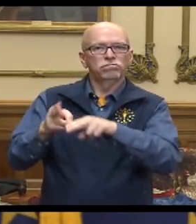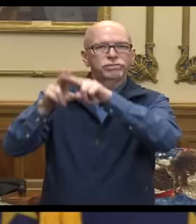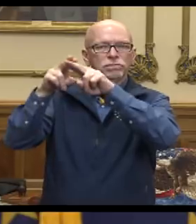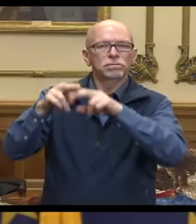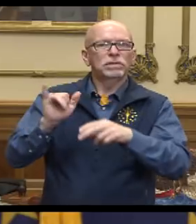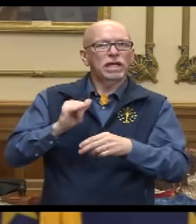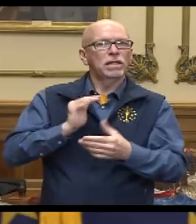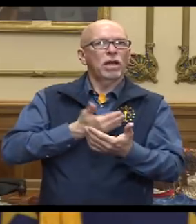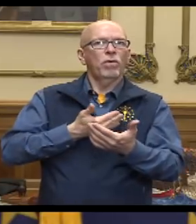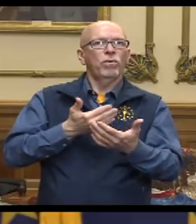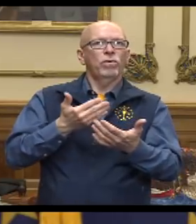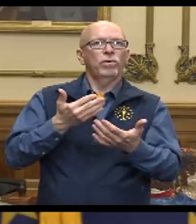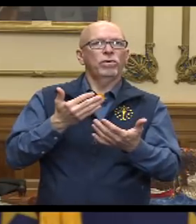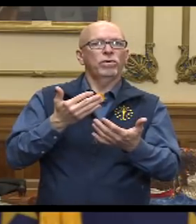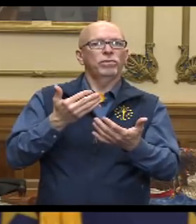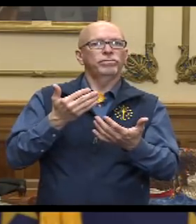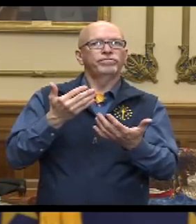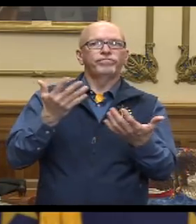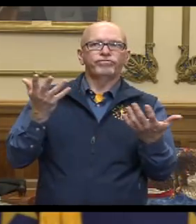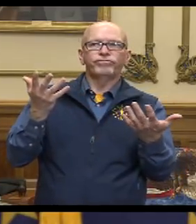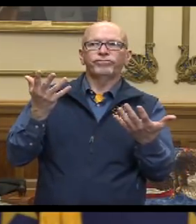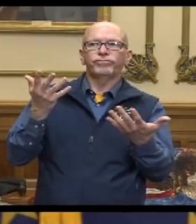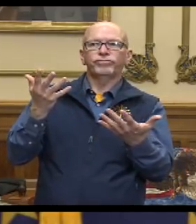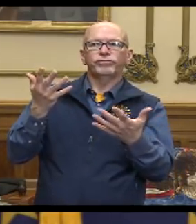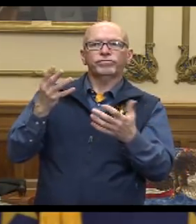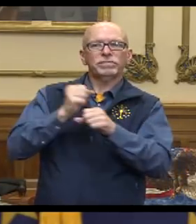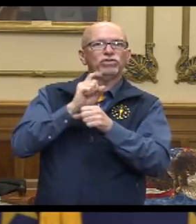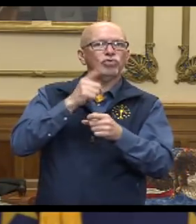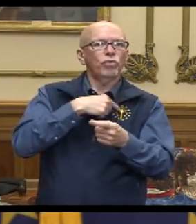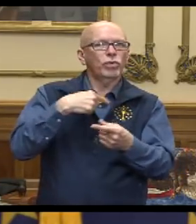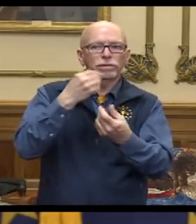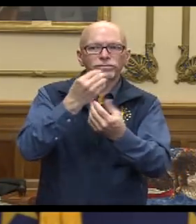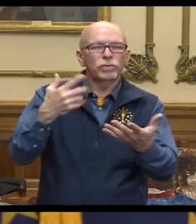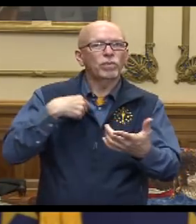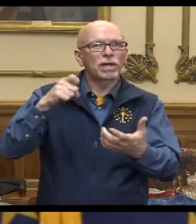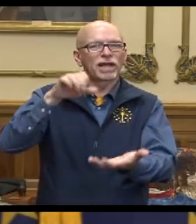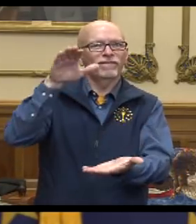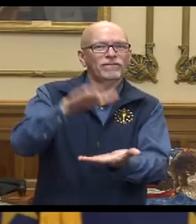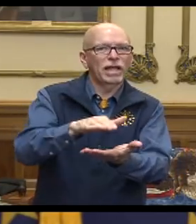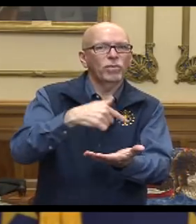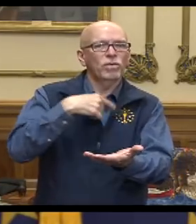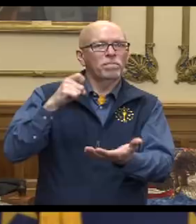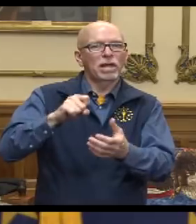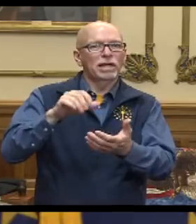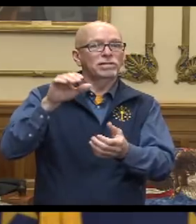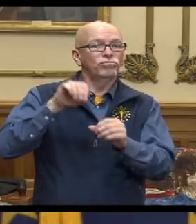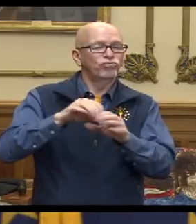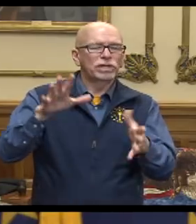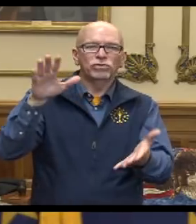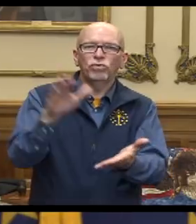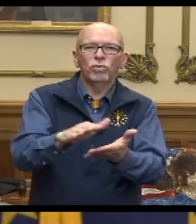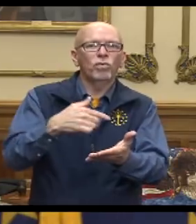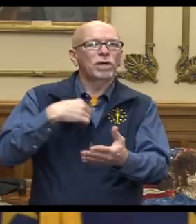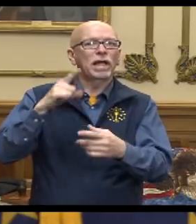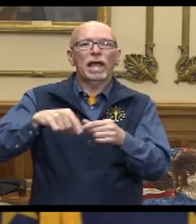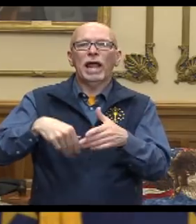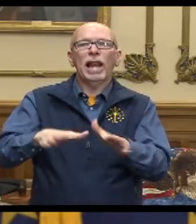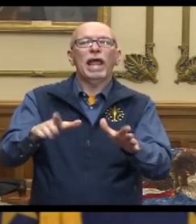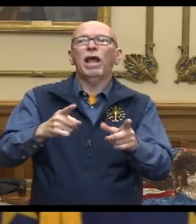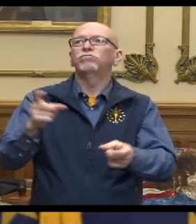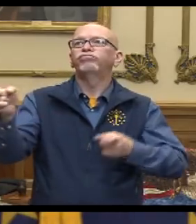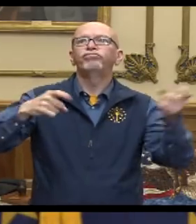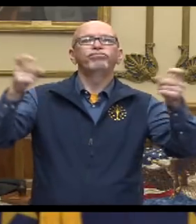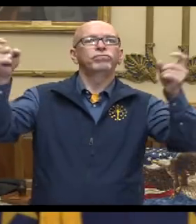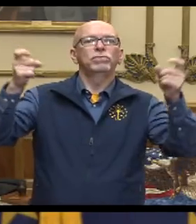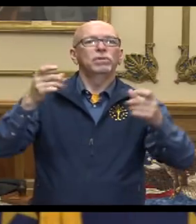whole calling out to say, Hoosiers, we got to slow the spread. We got to flatten the curve. This thing cannot get out of control, as it has